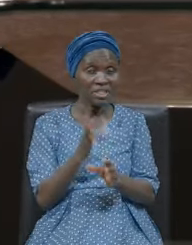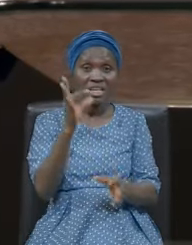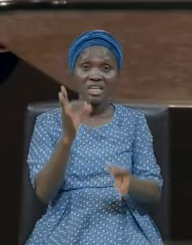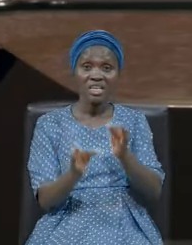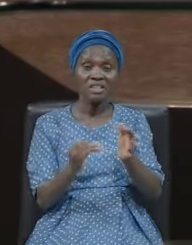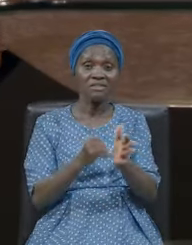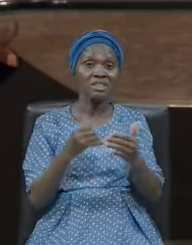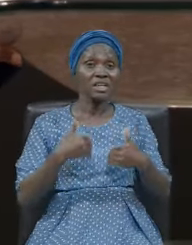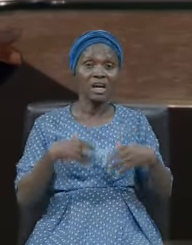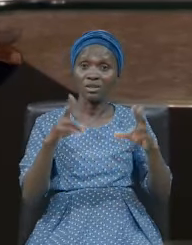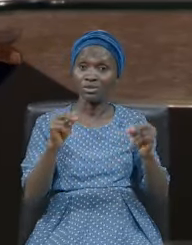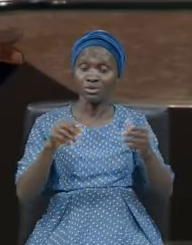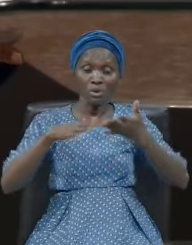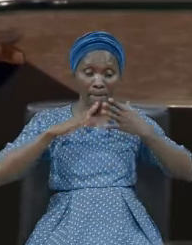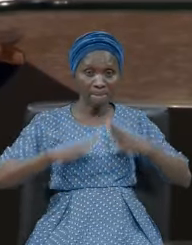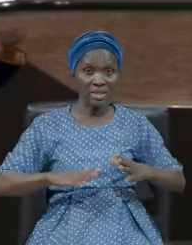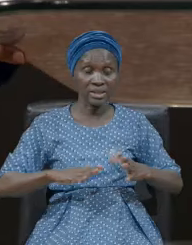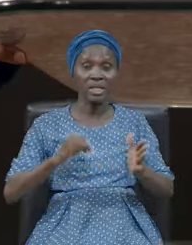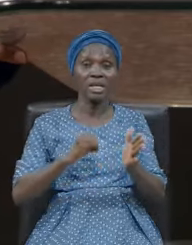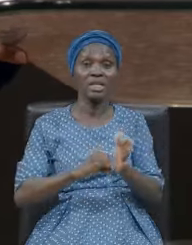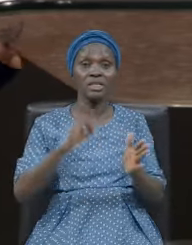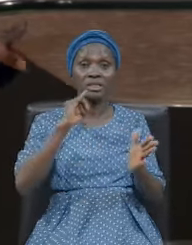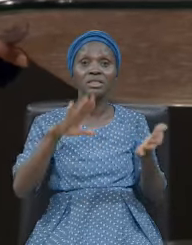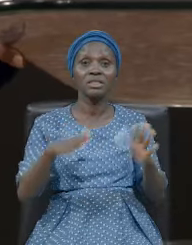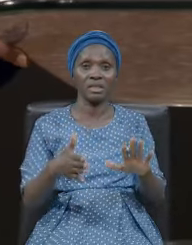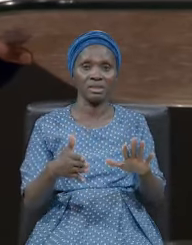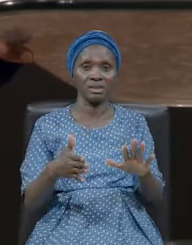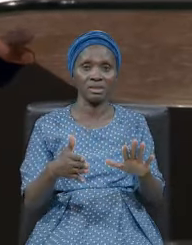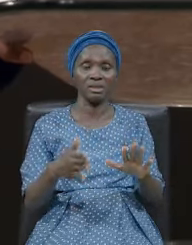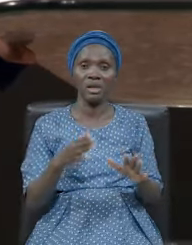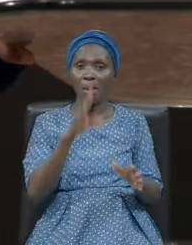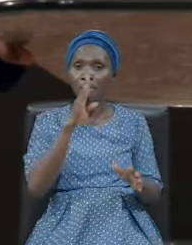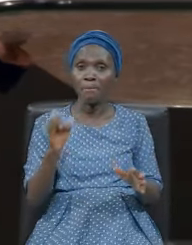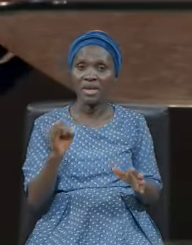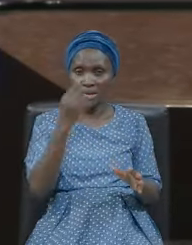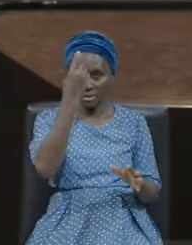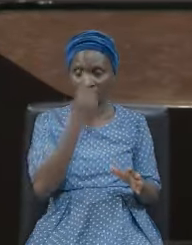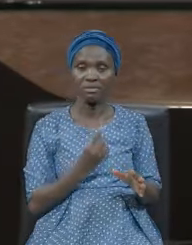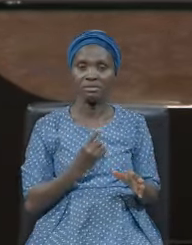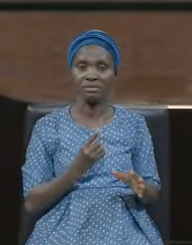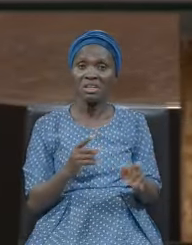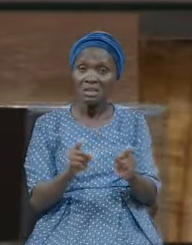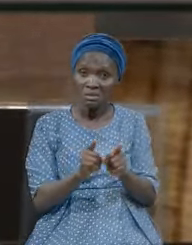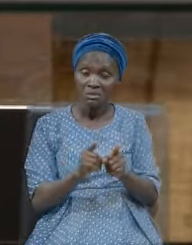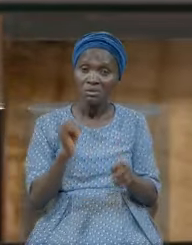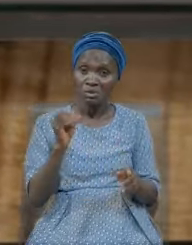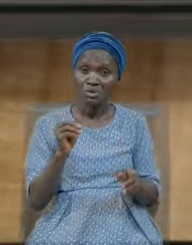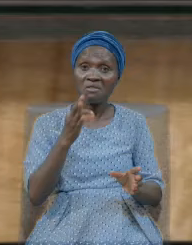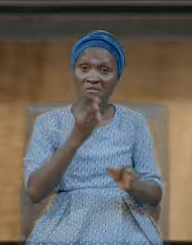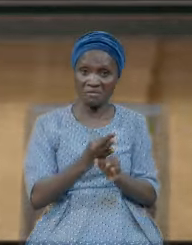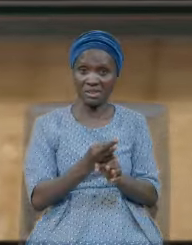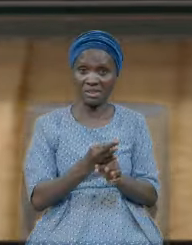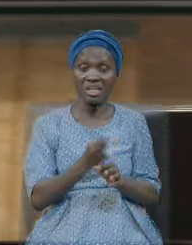peace, it is dead, being alone. Even so, faith, if it has no